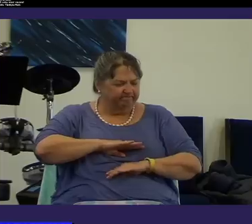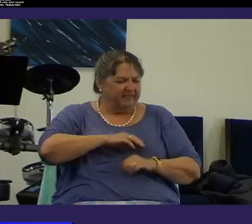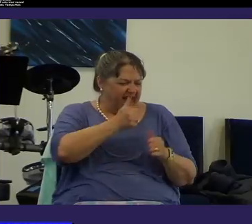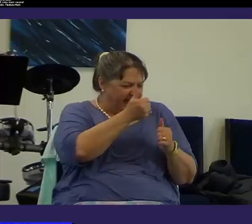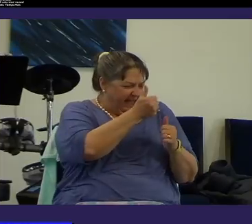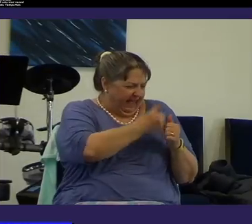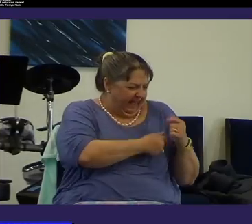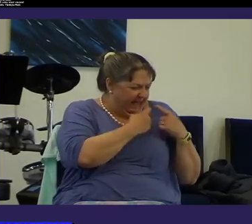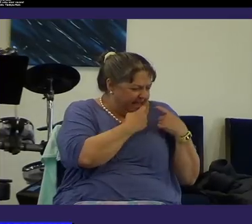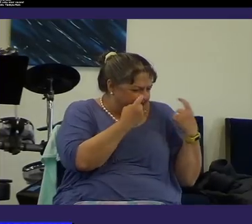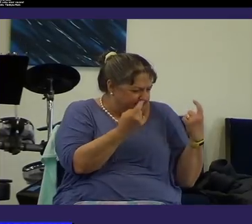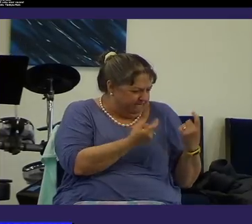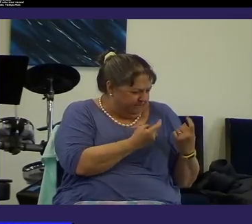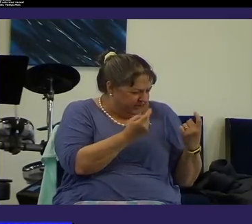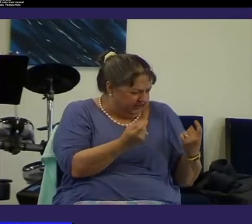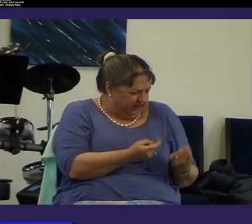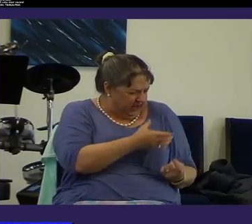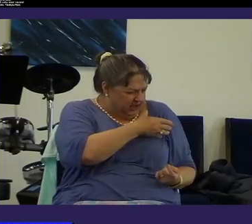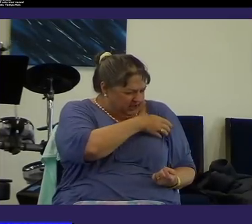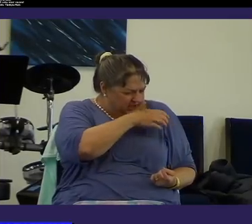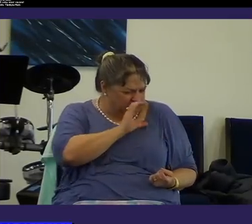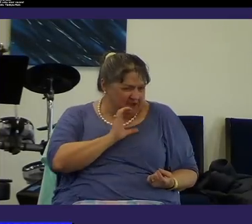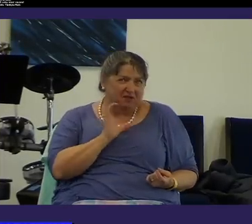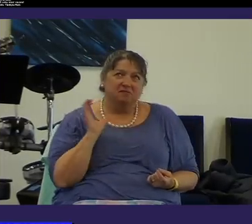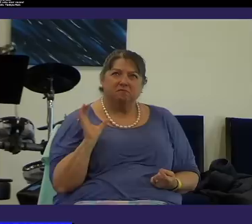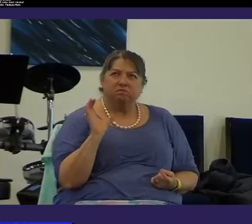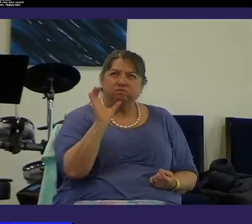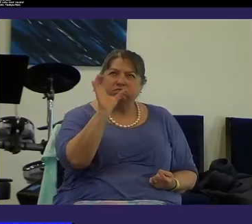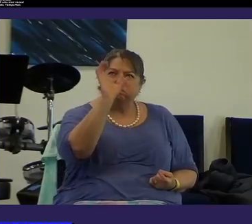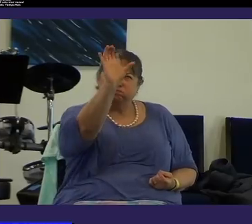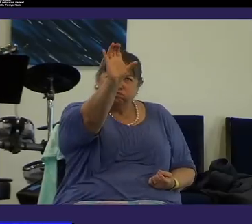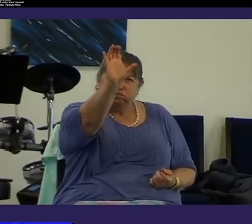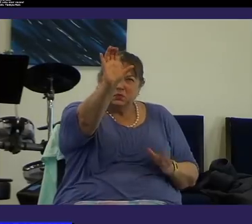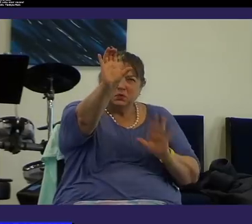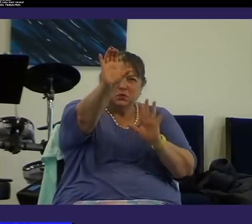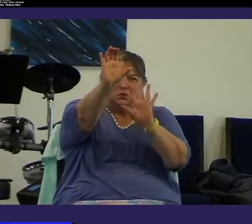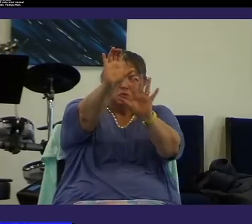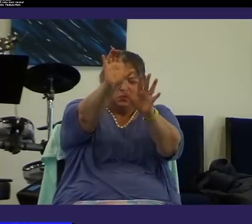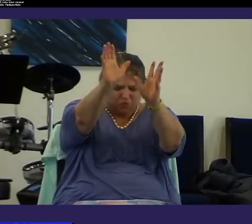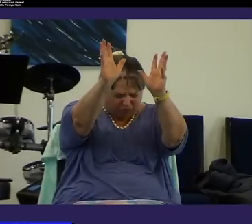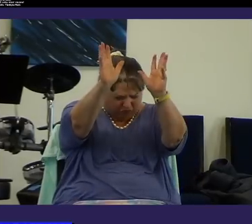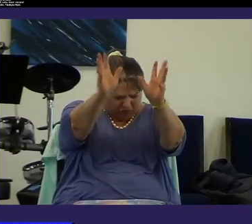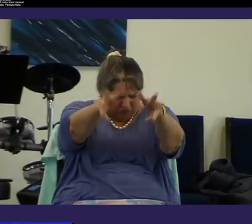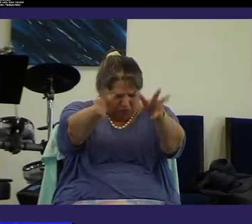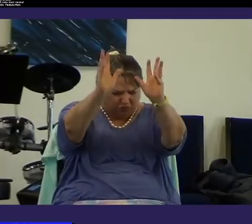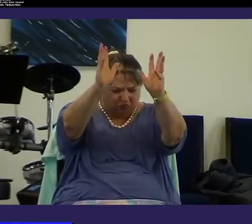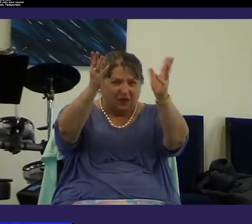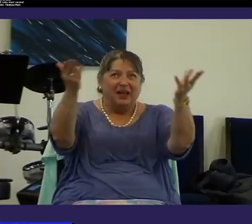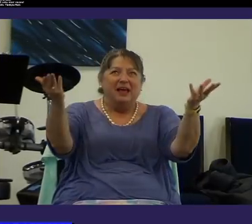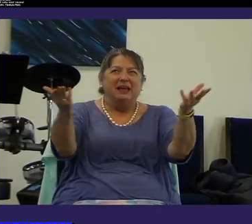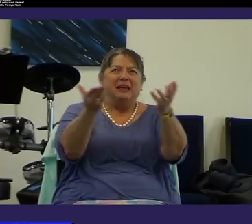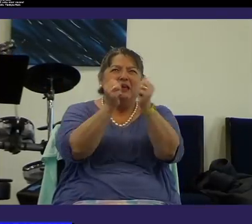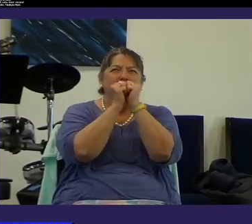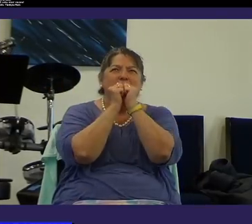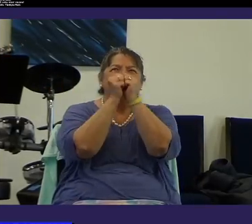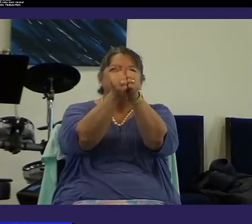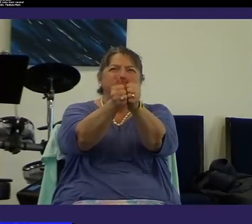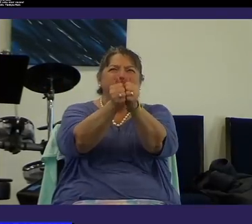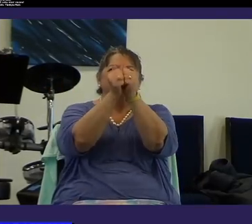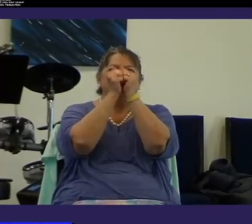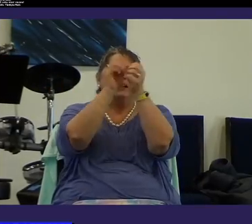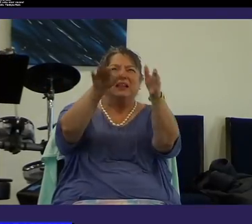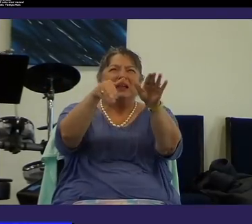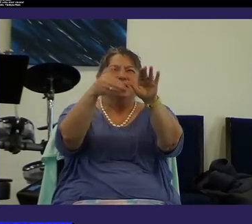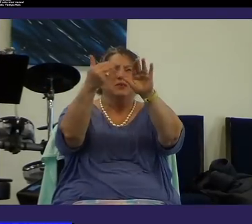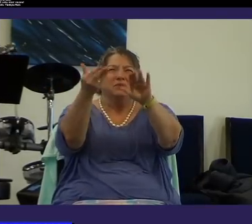satisfied. For every sin on him was laid. Here in